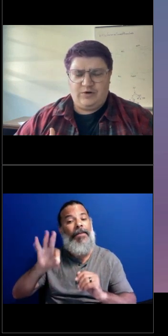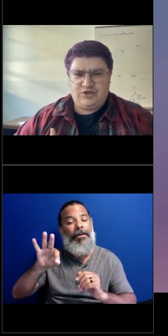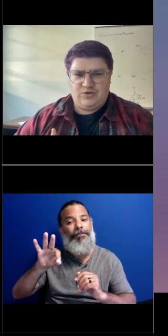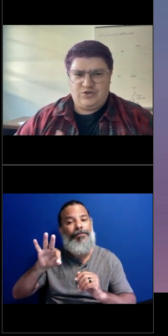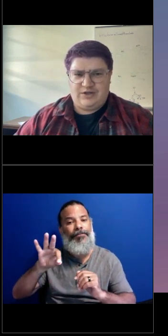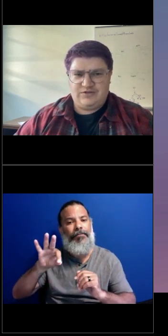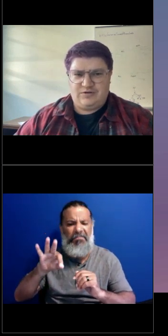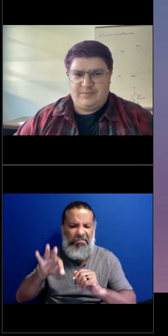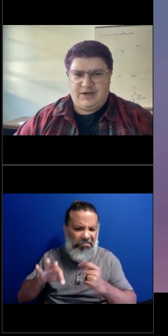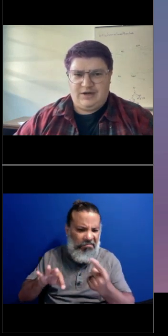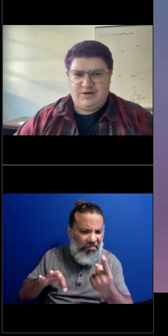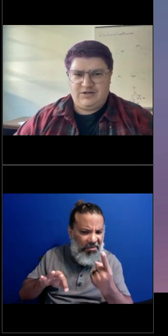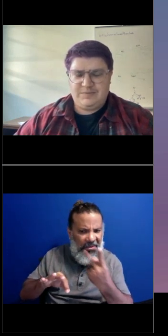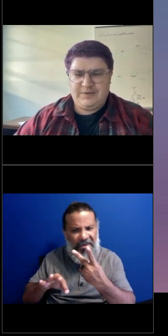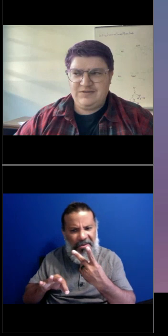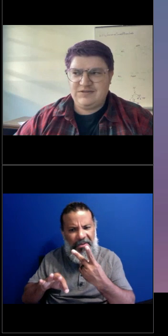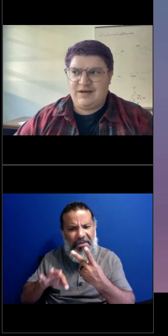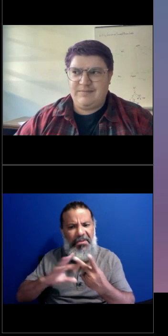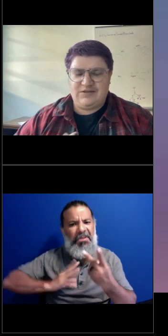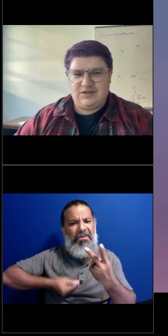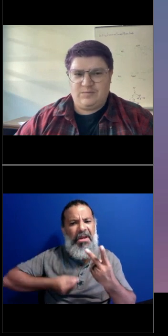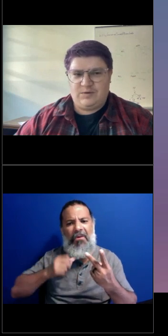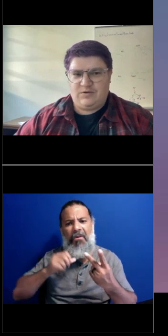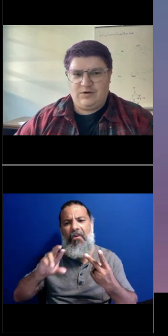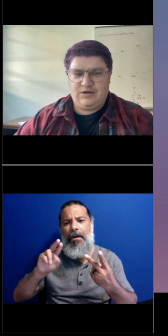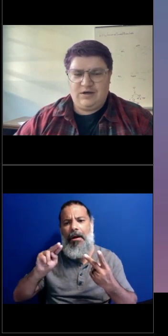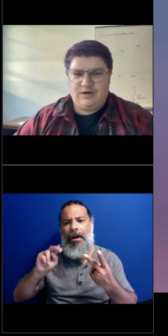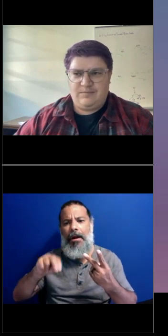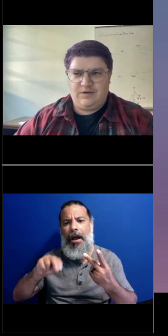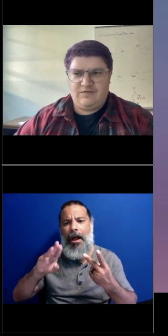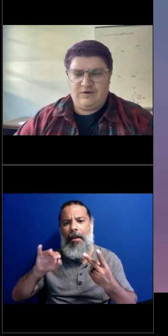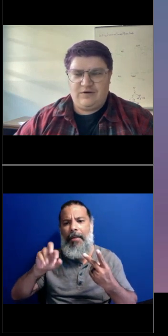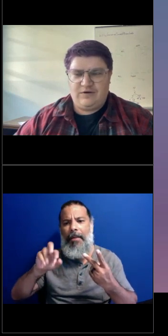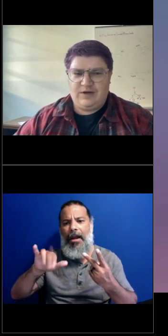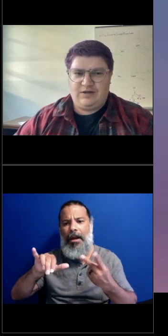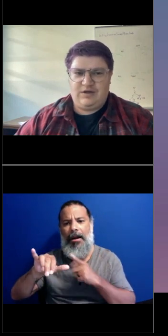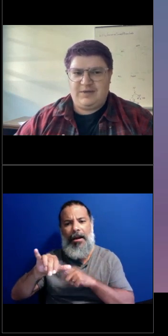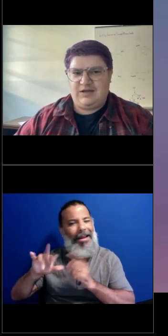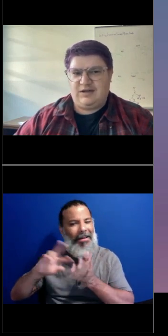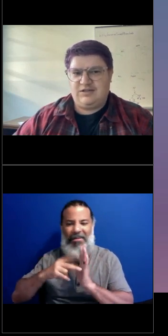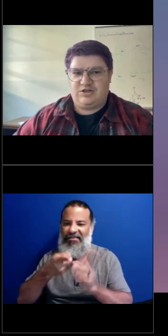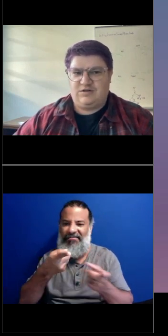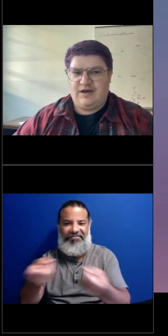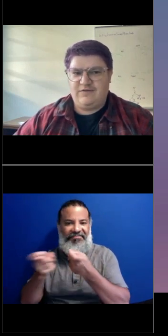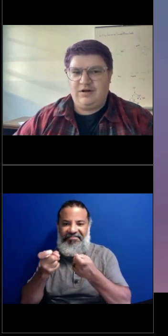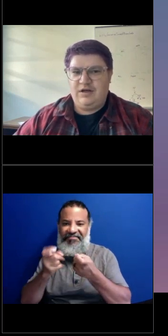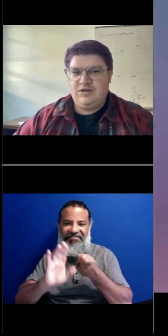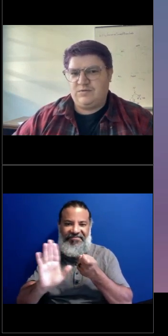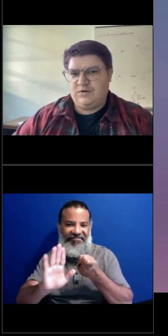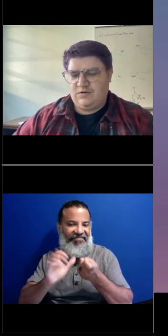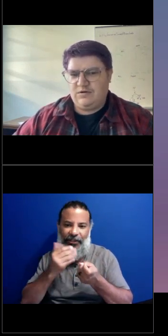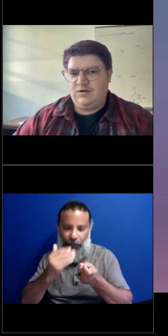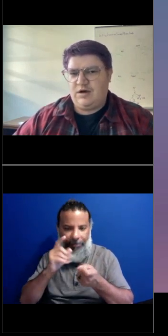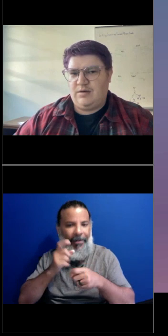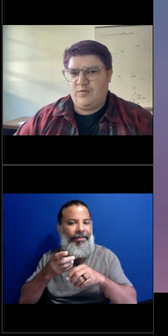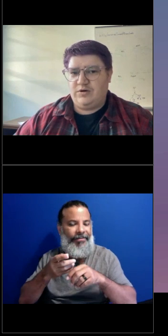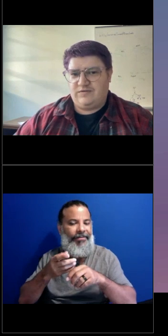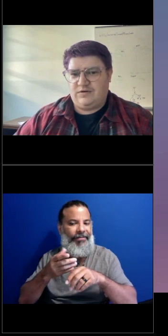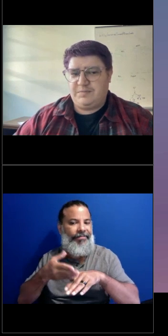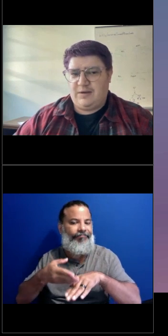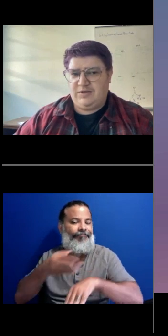getting 1 or 2 trans or non-binary participants, that means that you're recruiting not very well, and you need to make an intentional effort to recruit